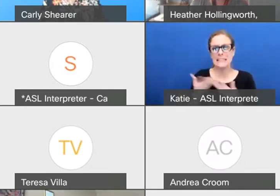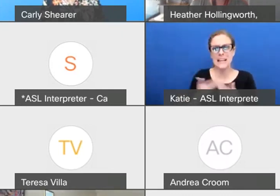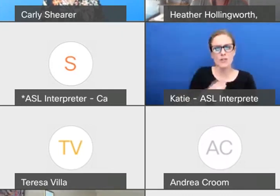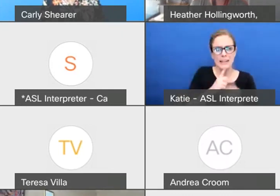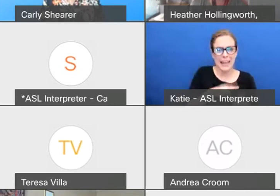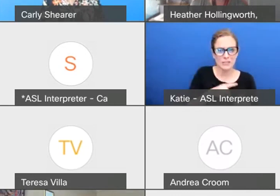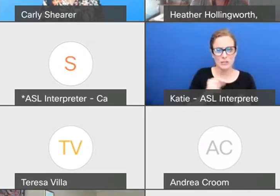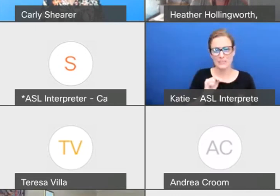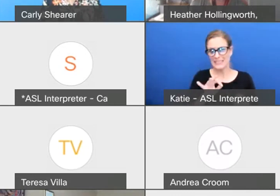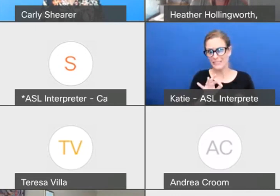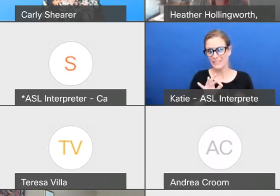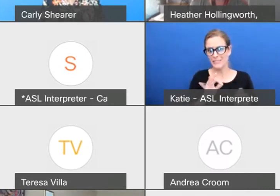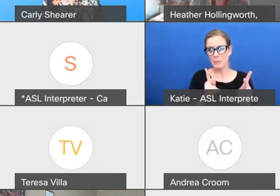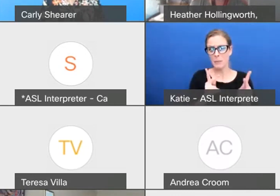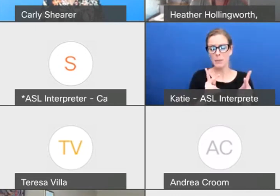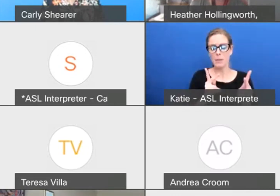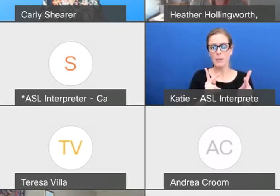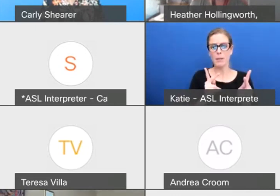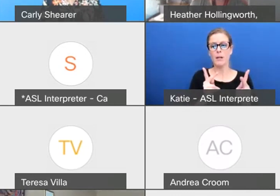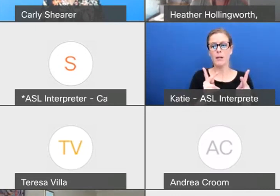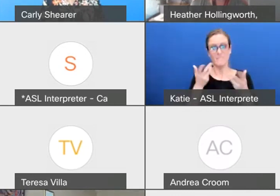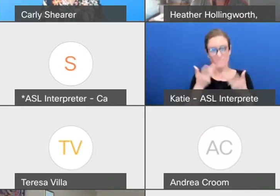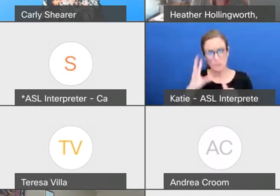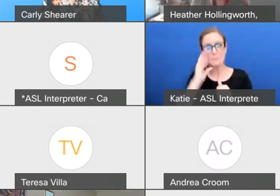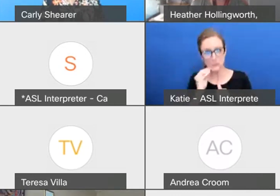that went through the virtual site assessment